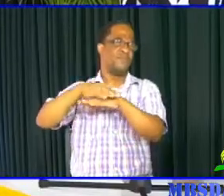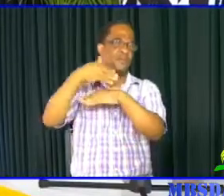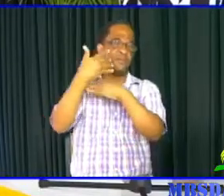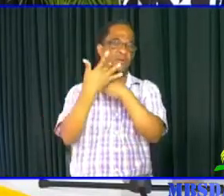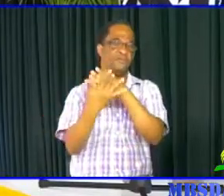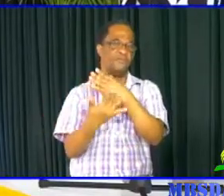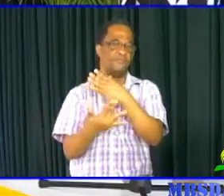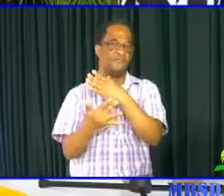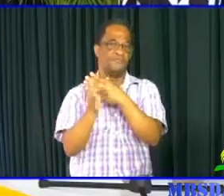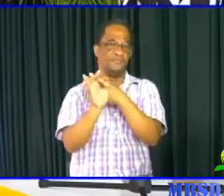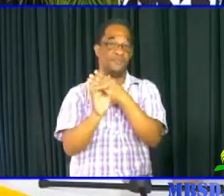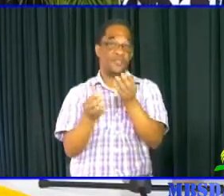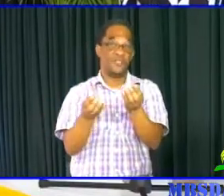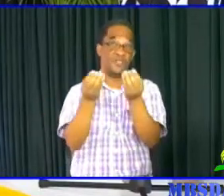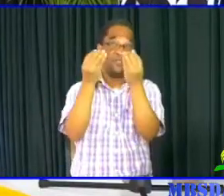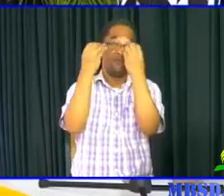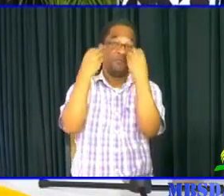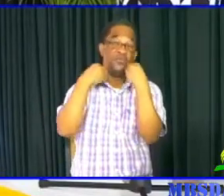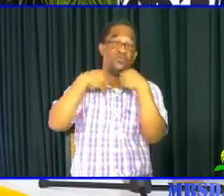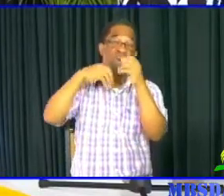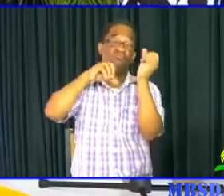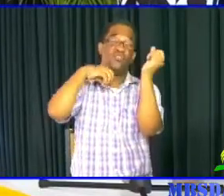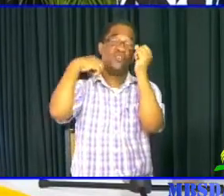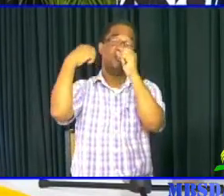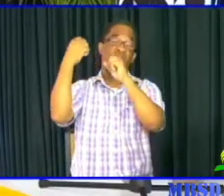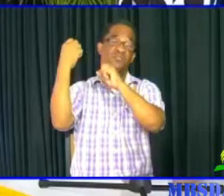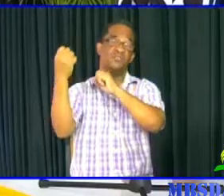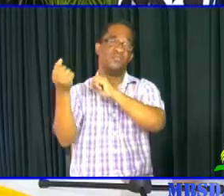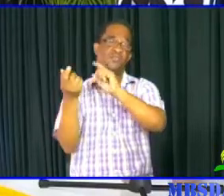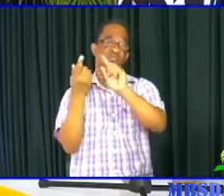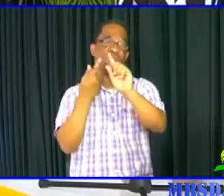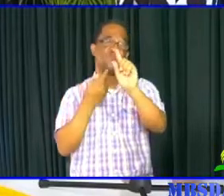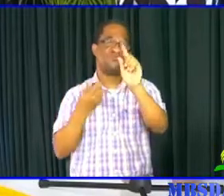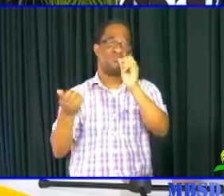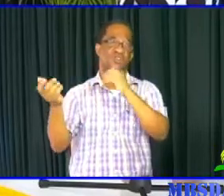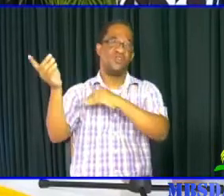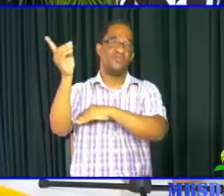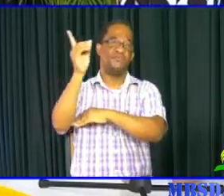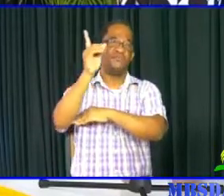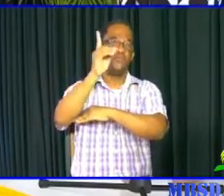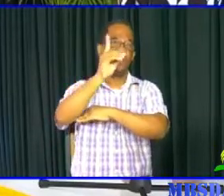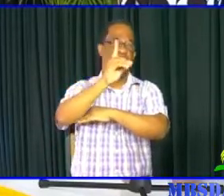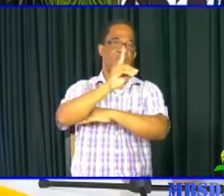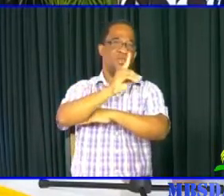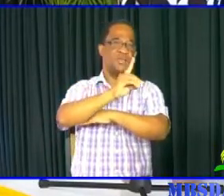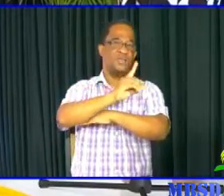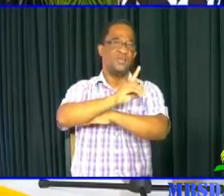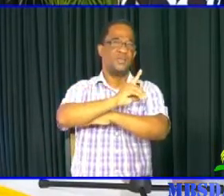That gives me strength from